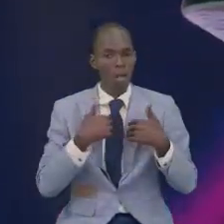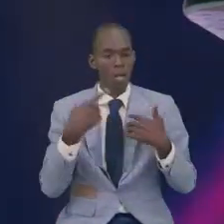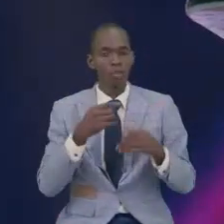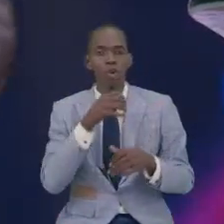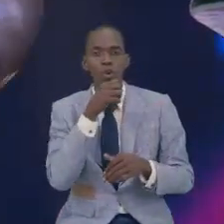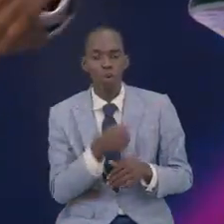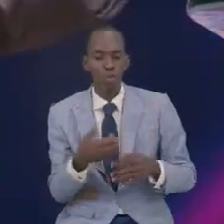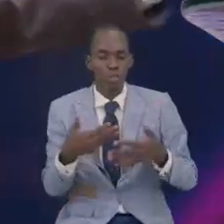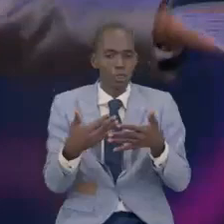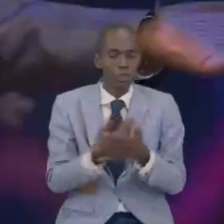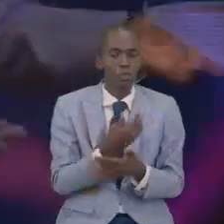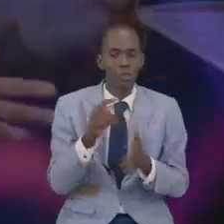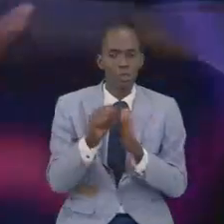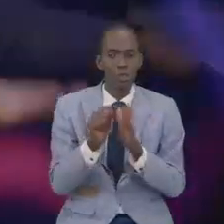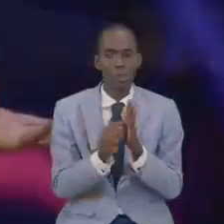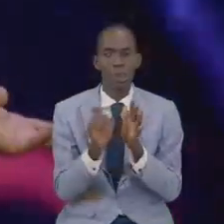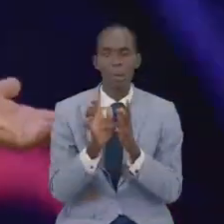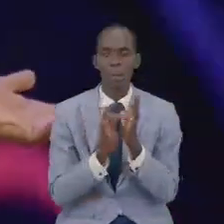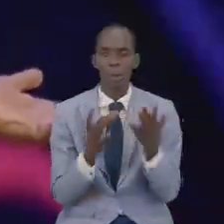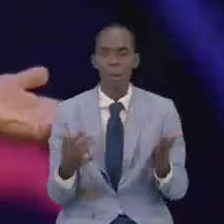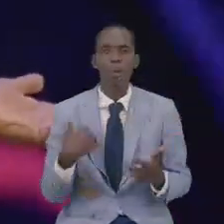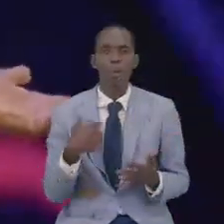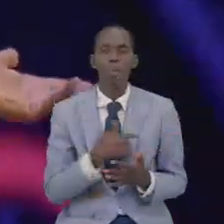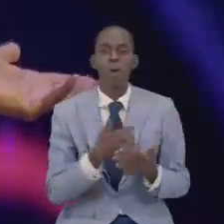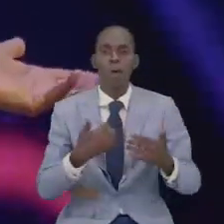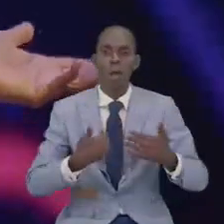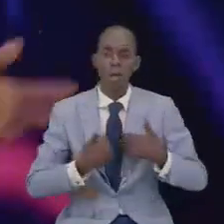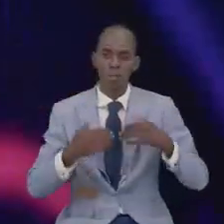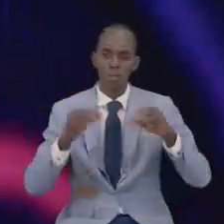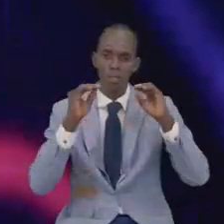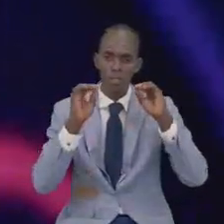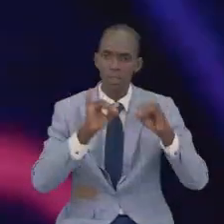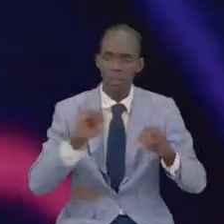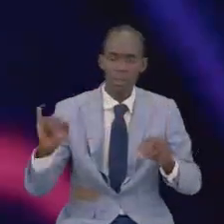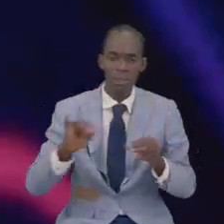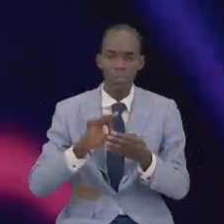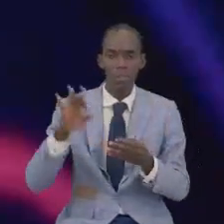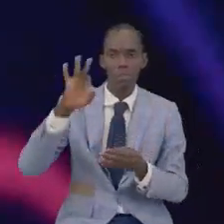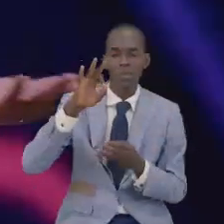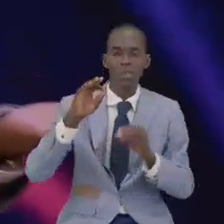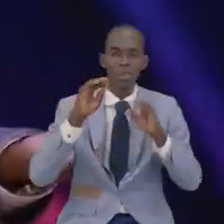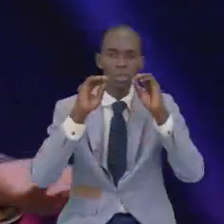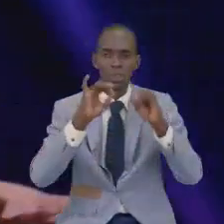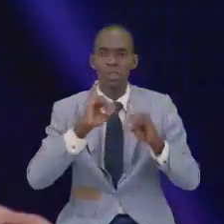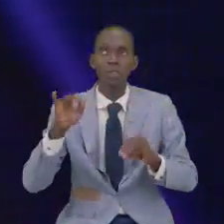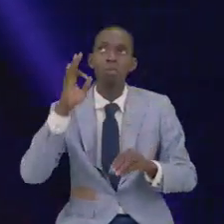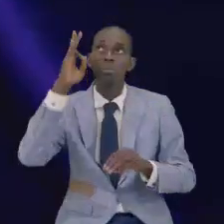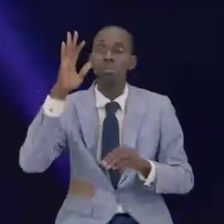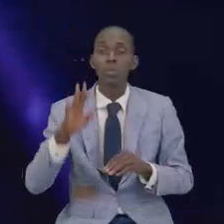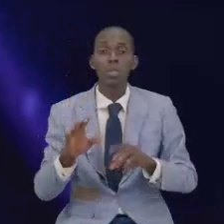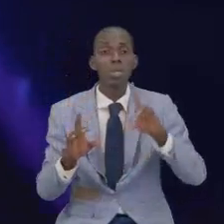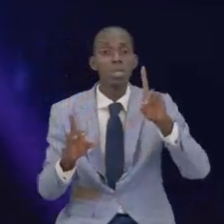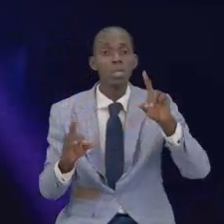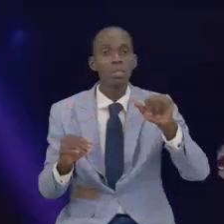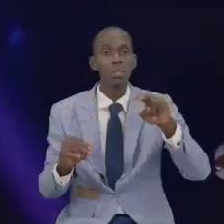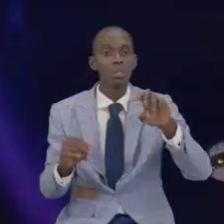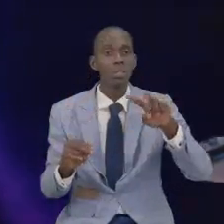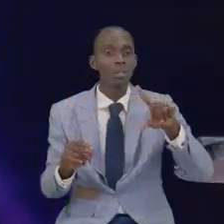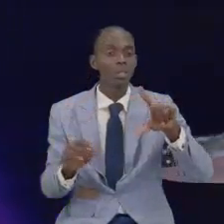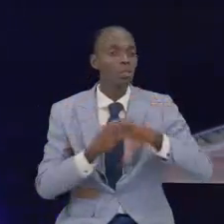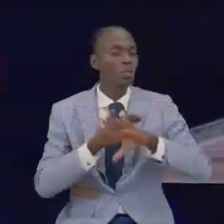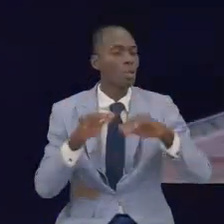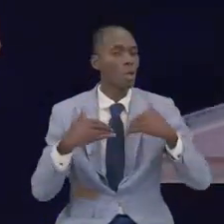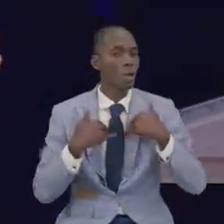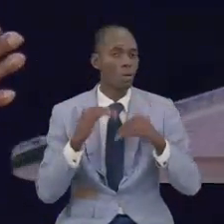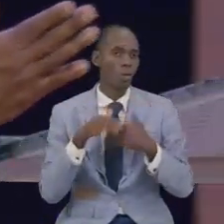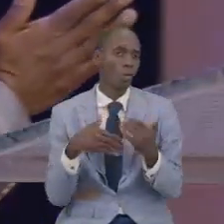spirit of God, and we have the teaching pastor that teaches us. Daniel did not have all that. Now look at that verse